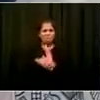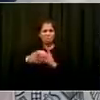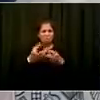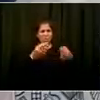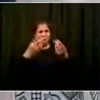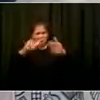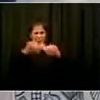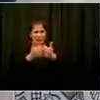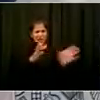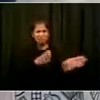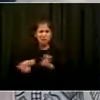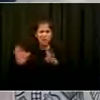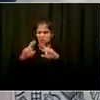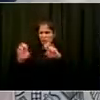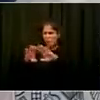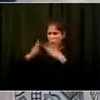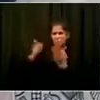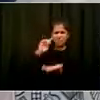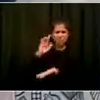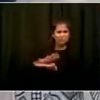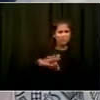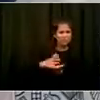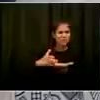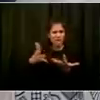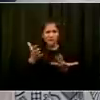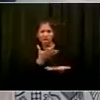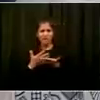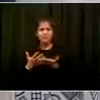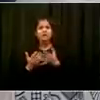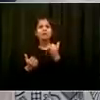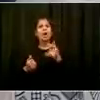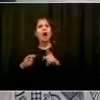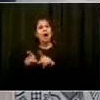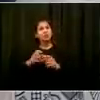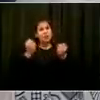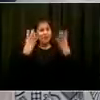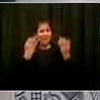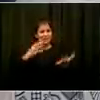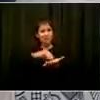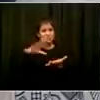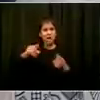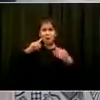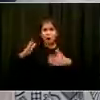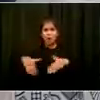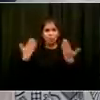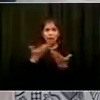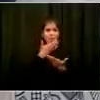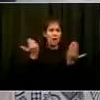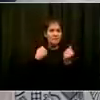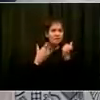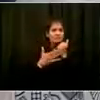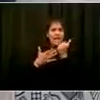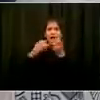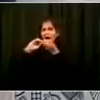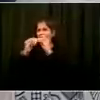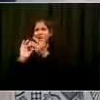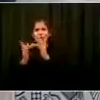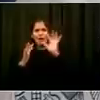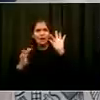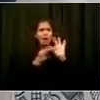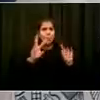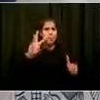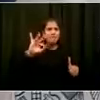connections had them. And what both the public advocate and Chair Traeger said was that